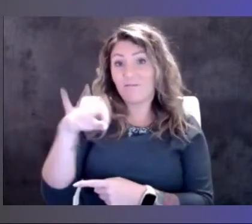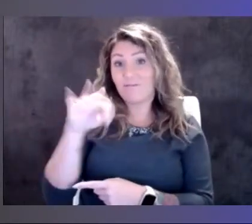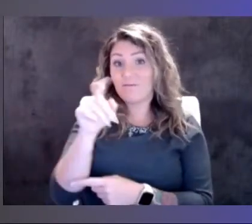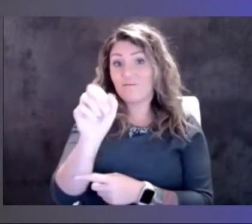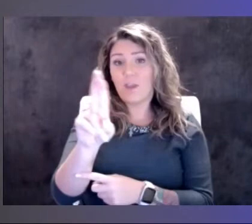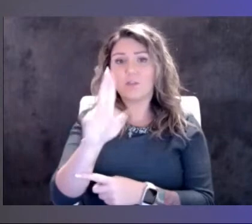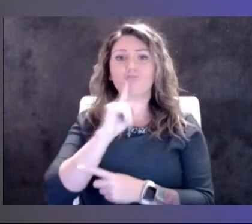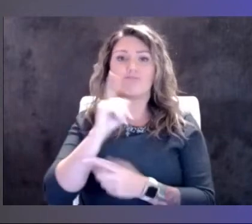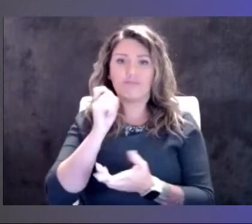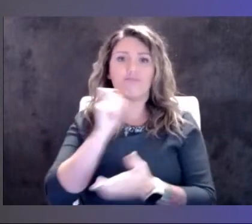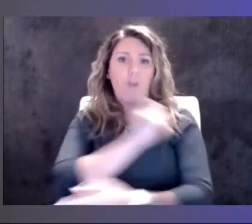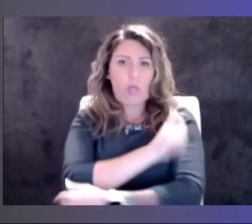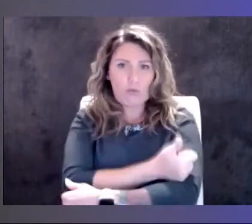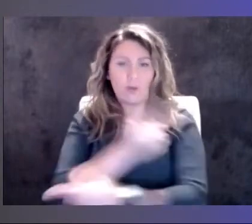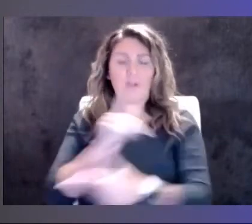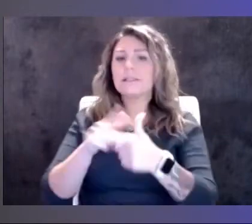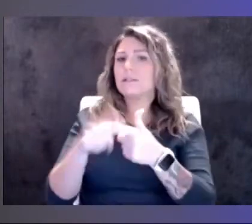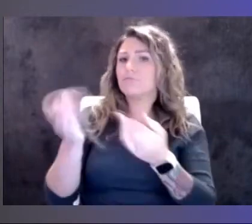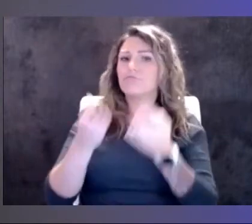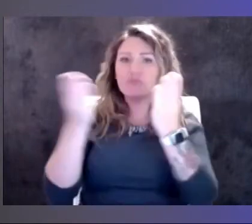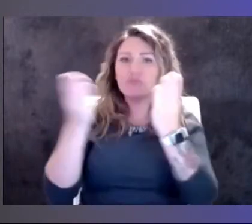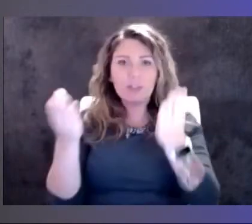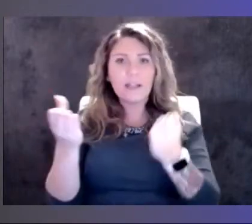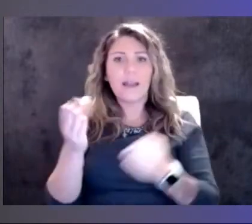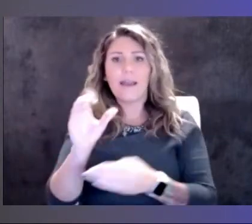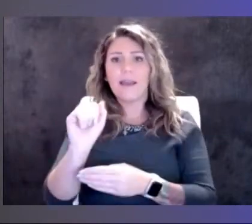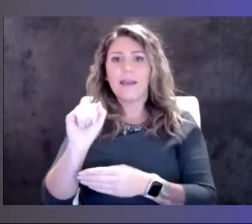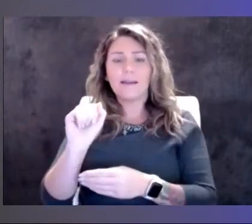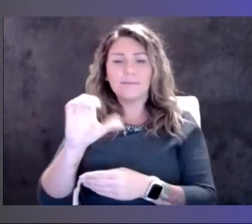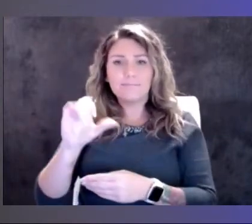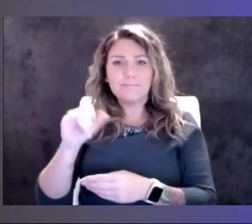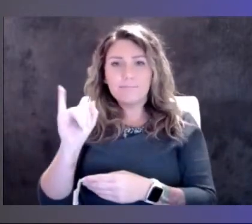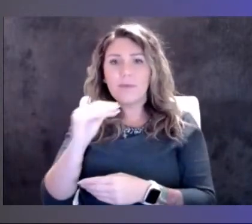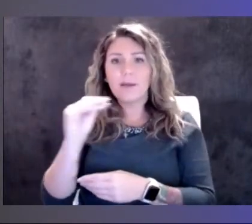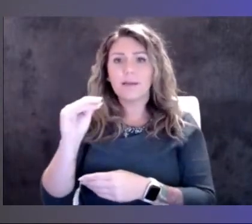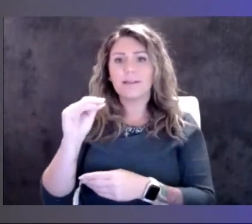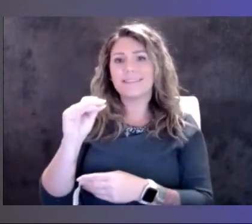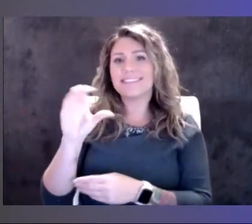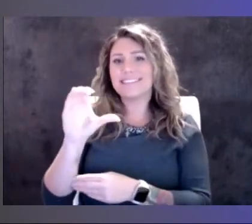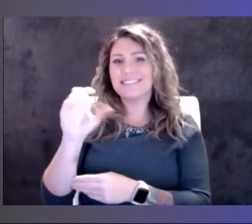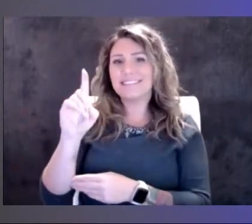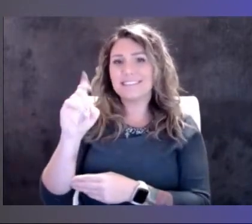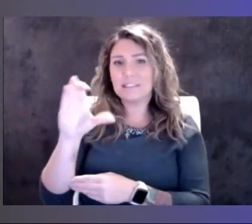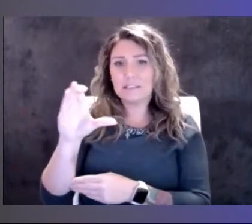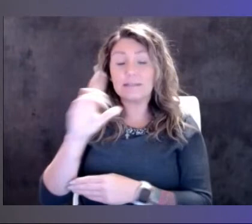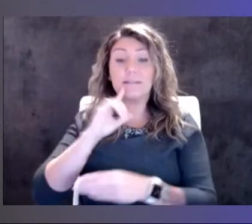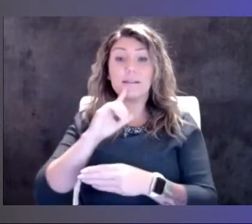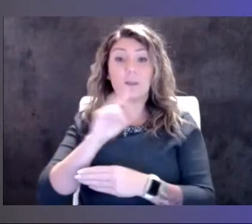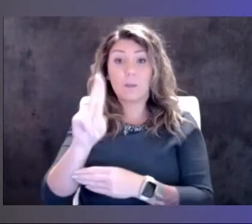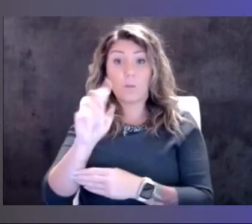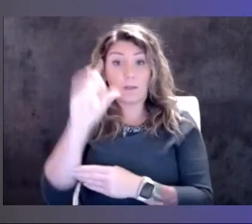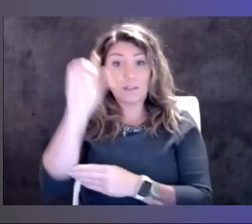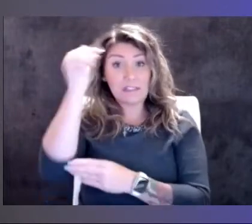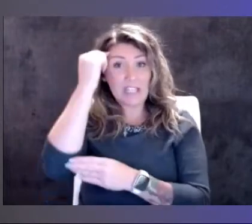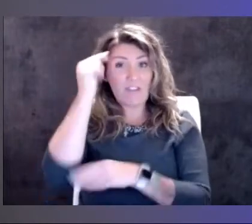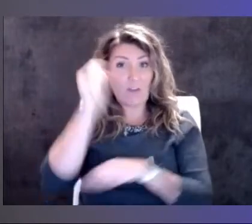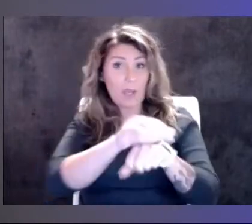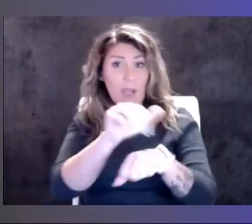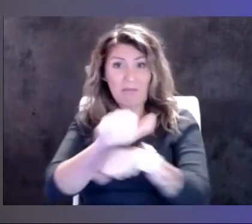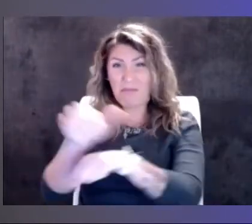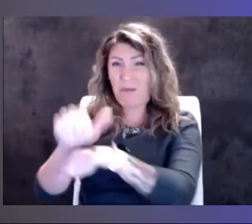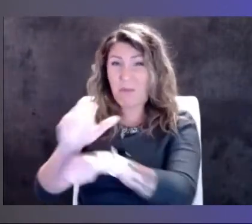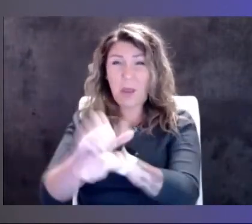recommended by ACIP and CDC. The U.S. government is actually shipping millions of doses across the country to have that